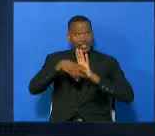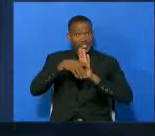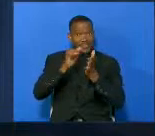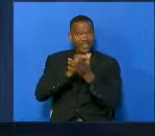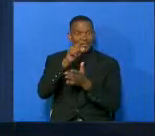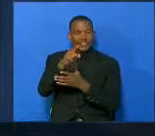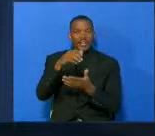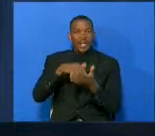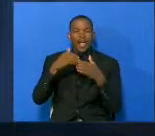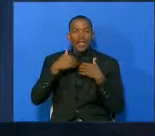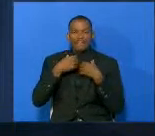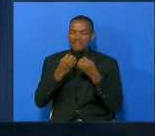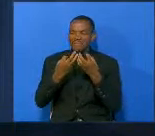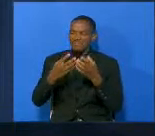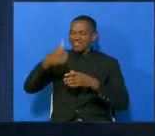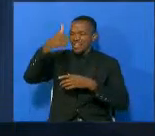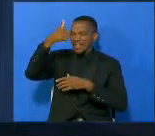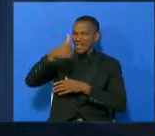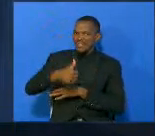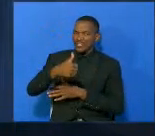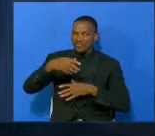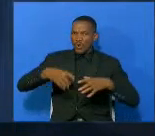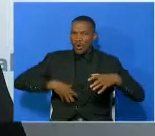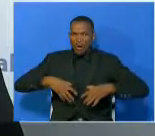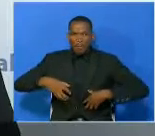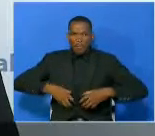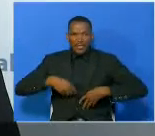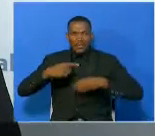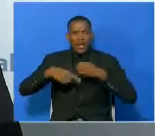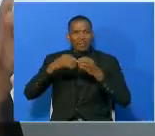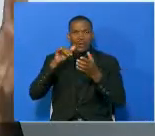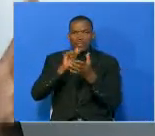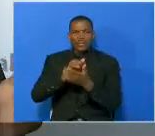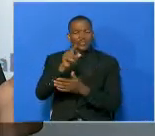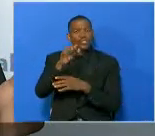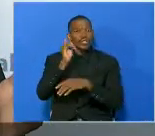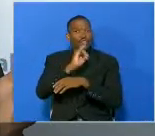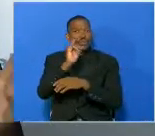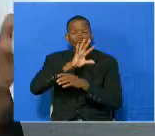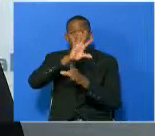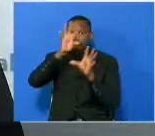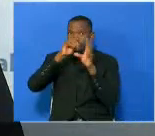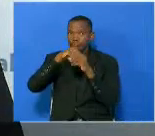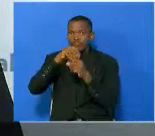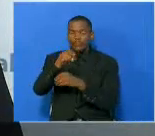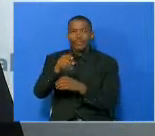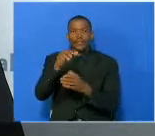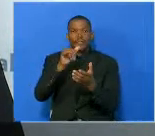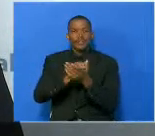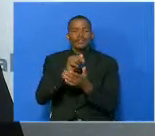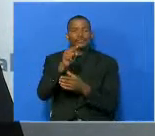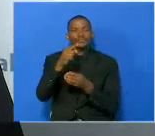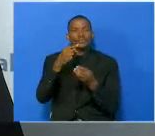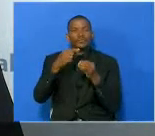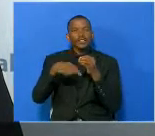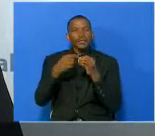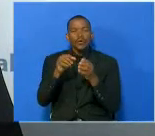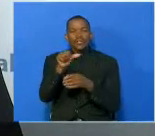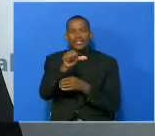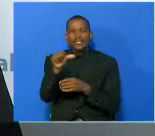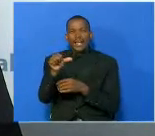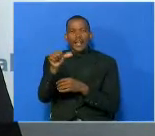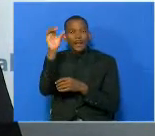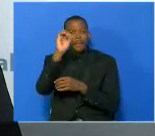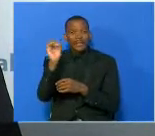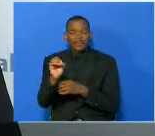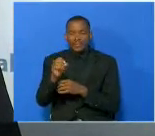regulator has received approximately 100 complaints pertaining to the insurance industry as a whole, but only about 10% of